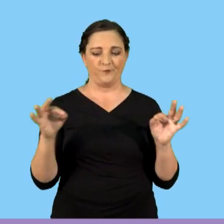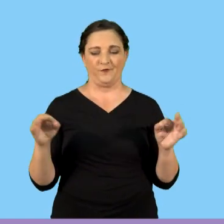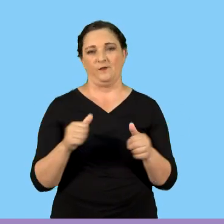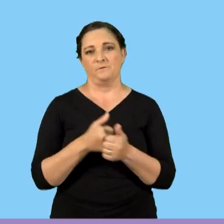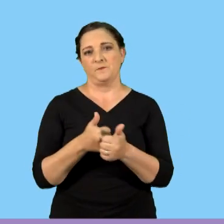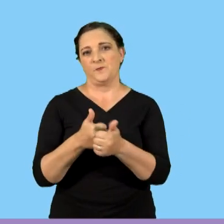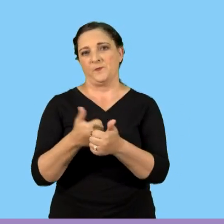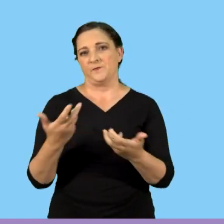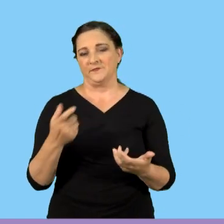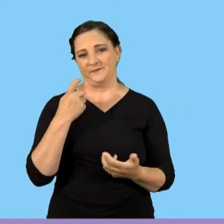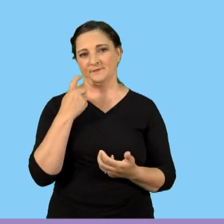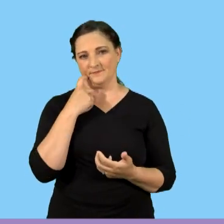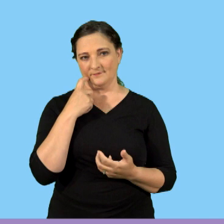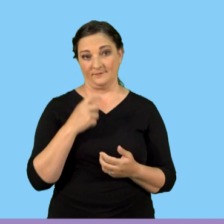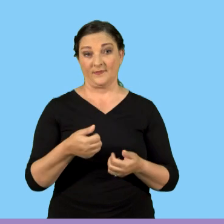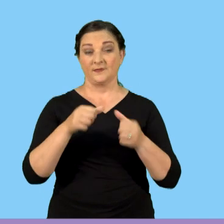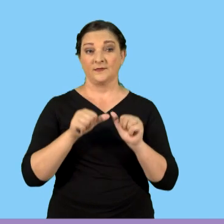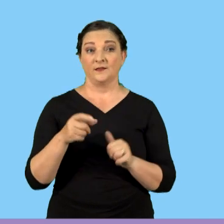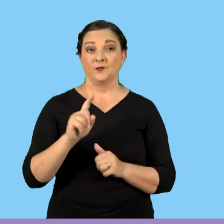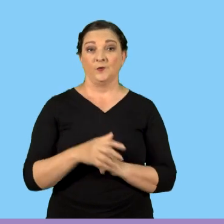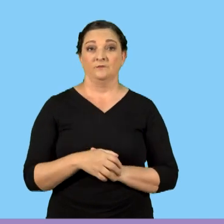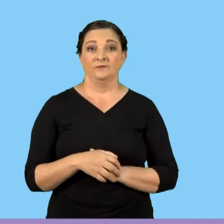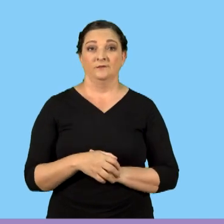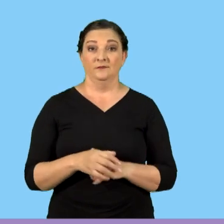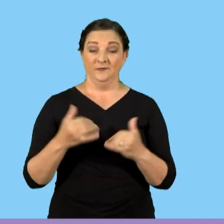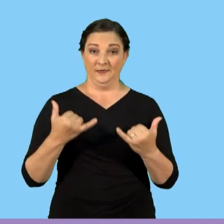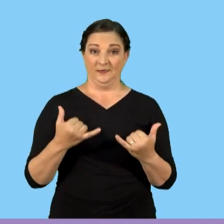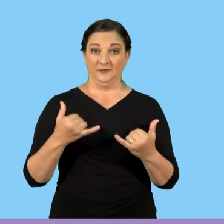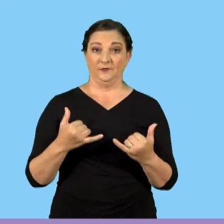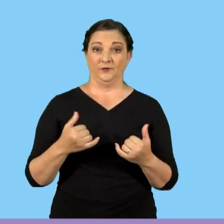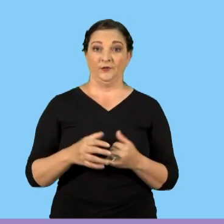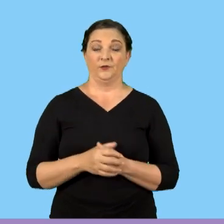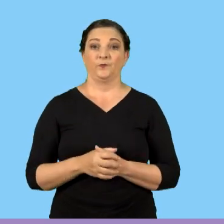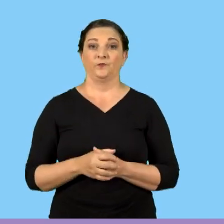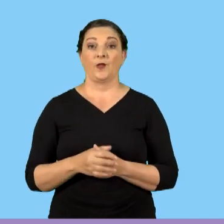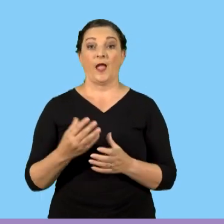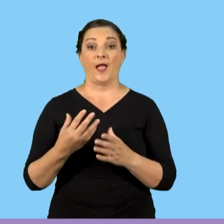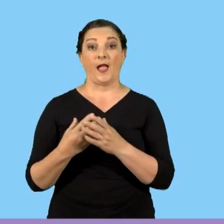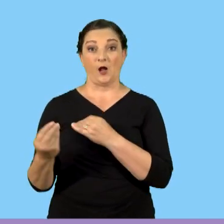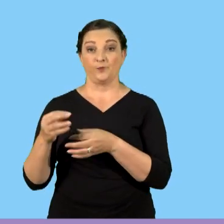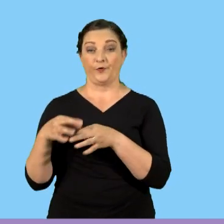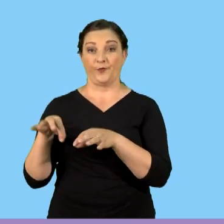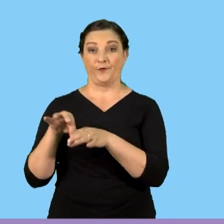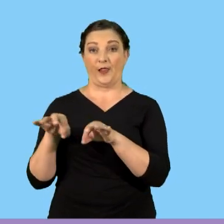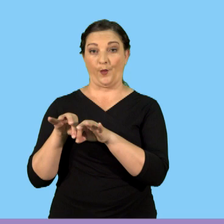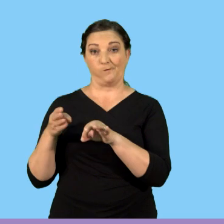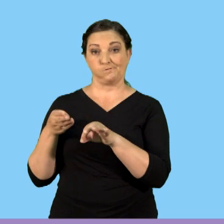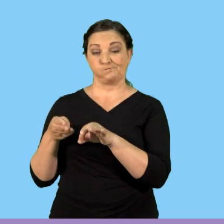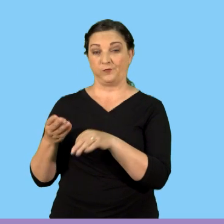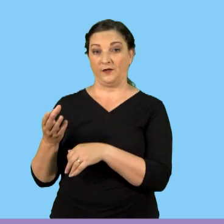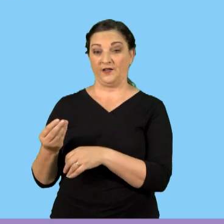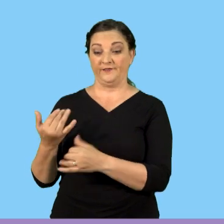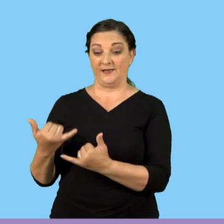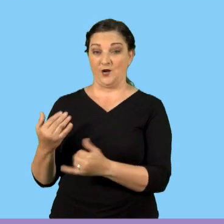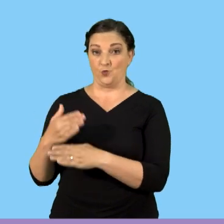just follow the formula that we have been given. What about the next one? Again, now we've only been given the output